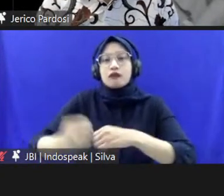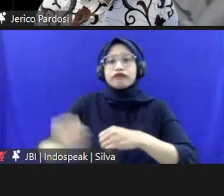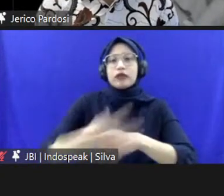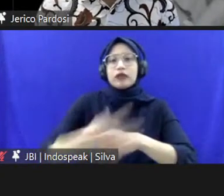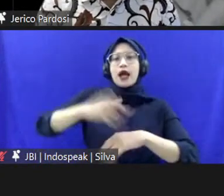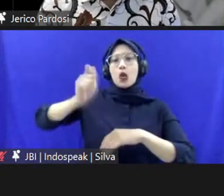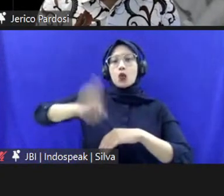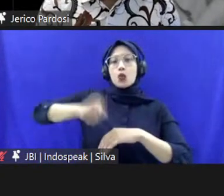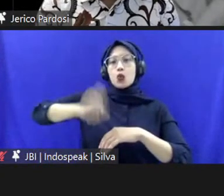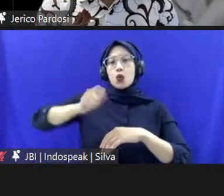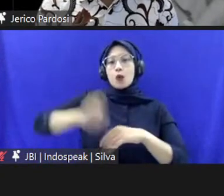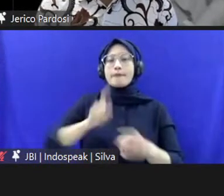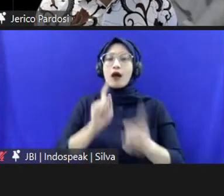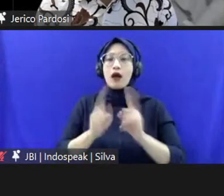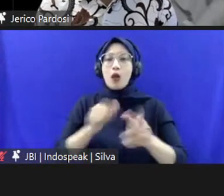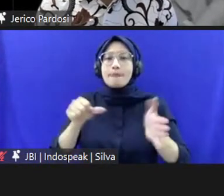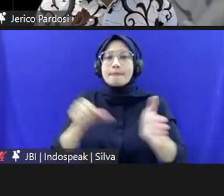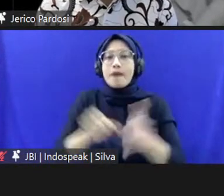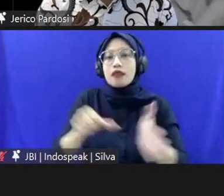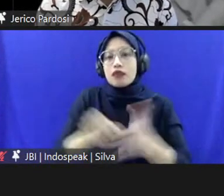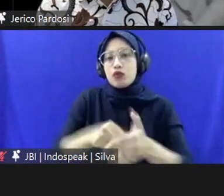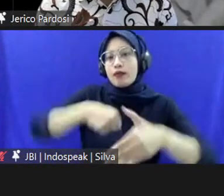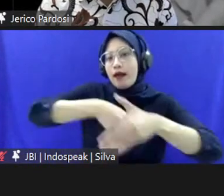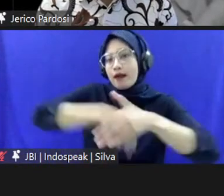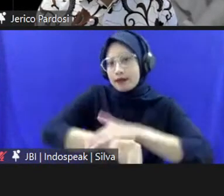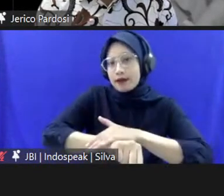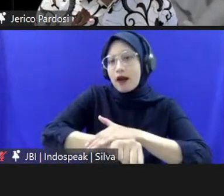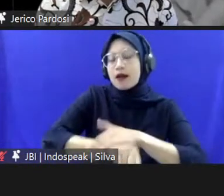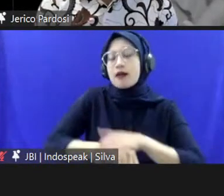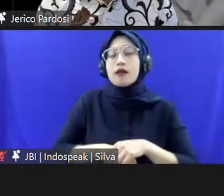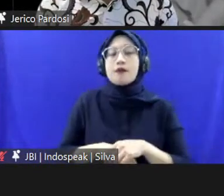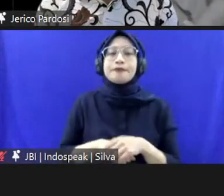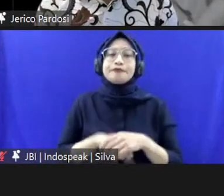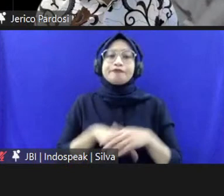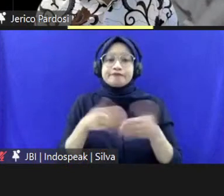much, Mbak Sari. Silahkan Mas Salut dan Mas Jericho.